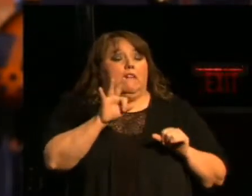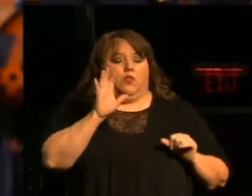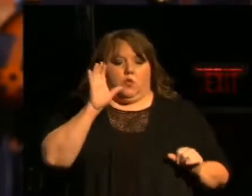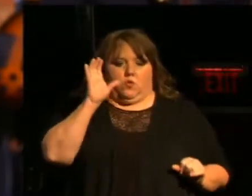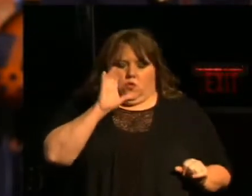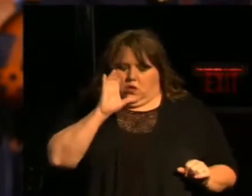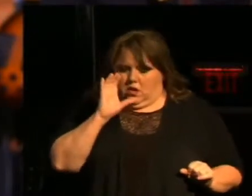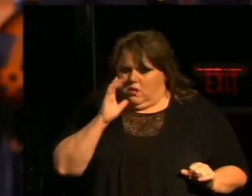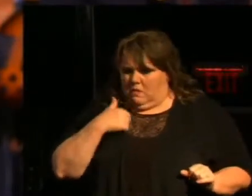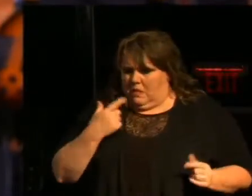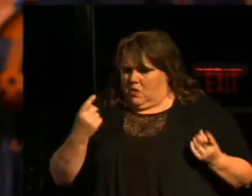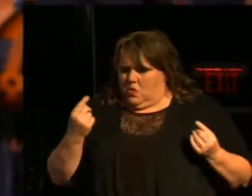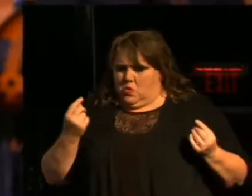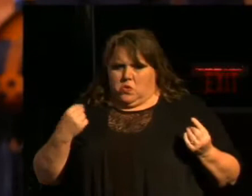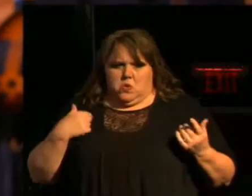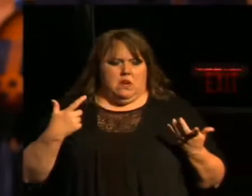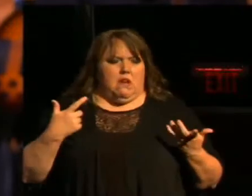oh, my